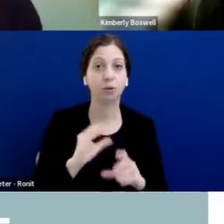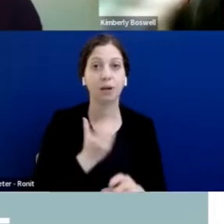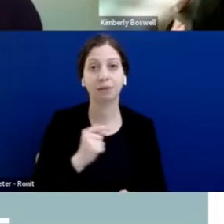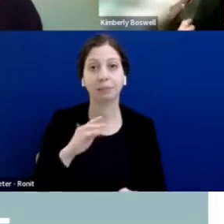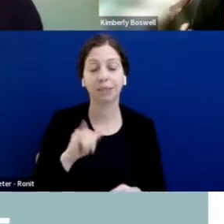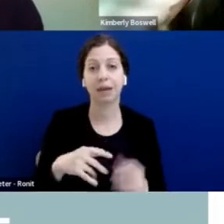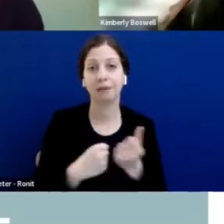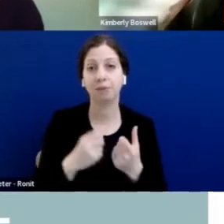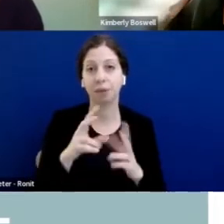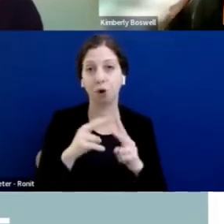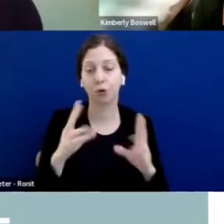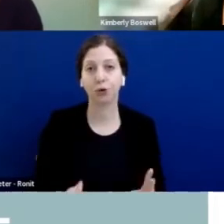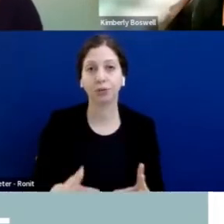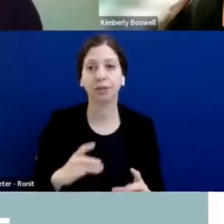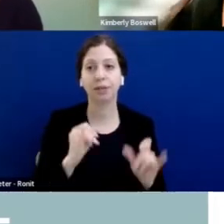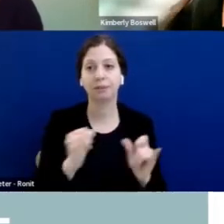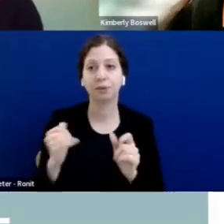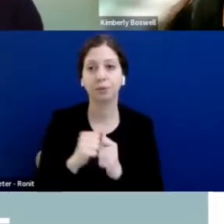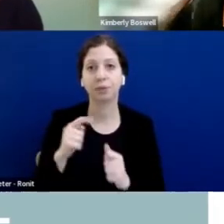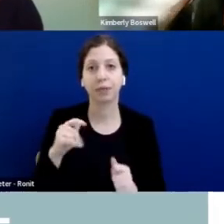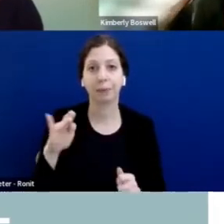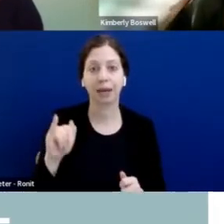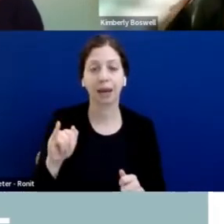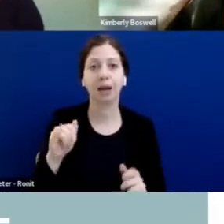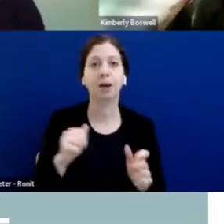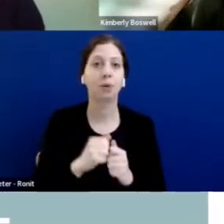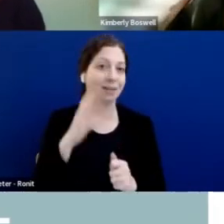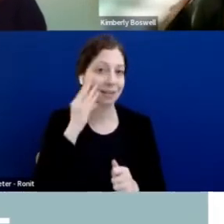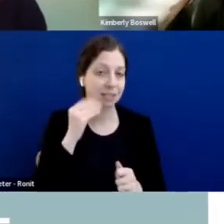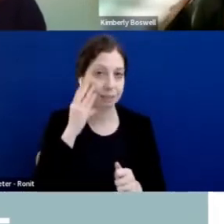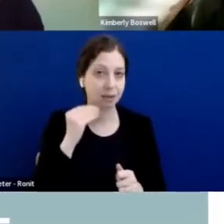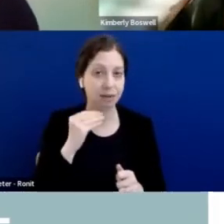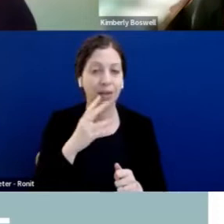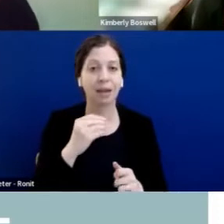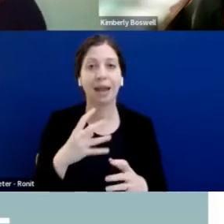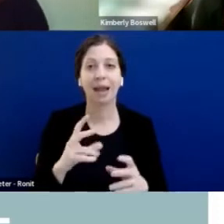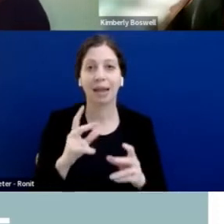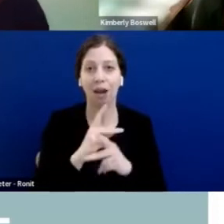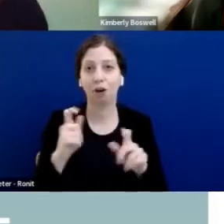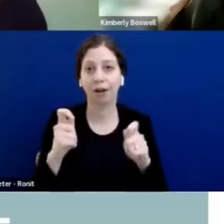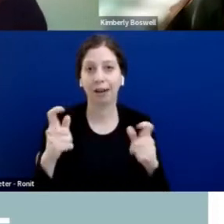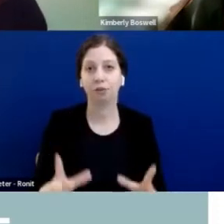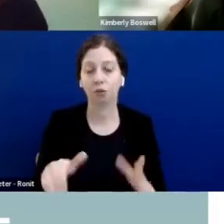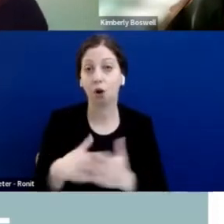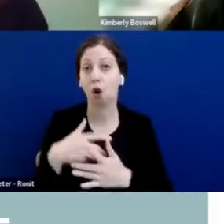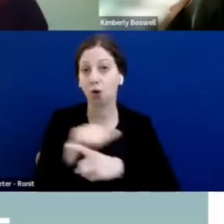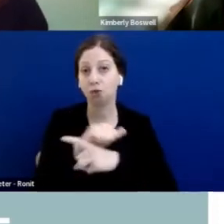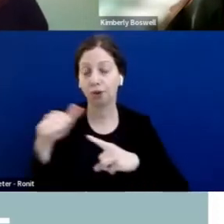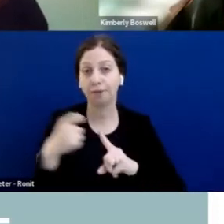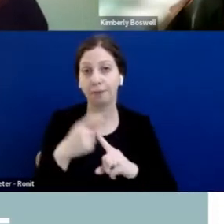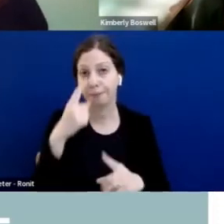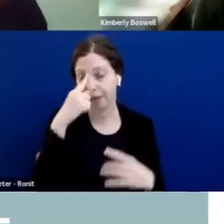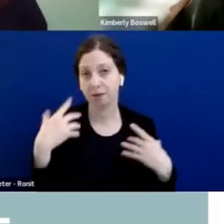advocacy partners, individuals with TBI lived experience, and caregivers were all trained as well by mental health